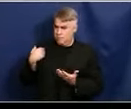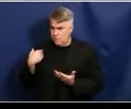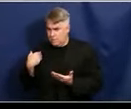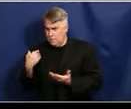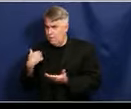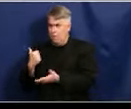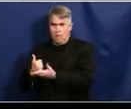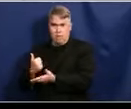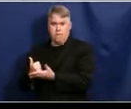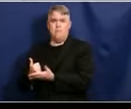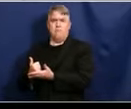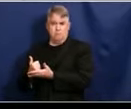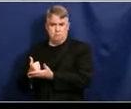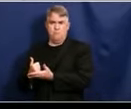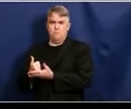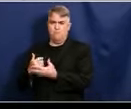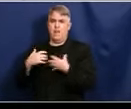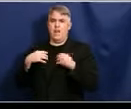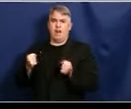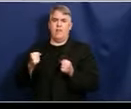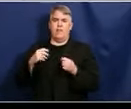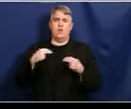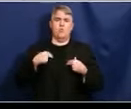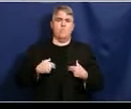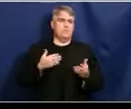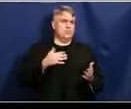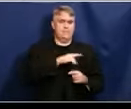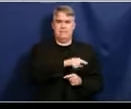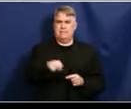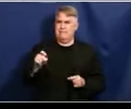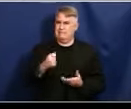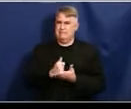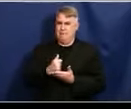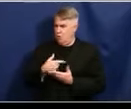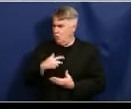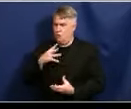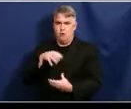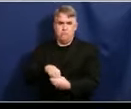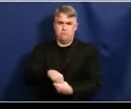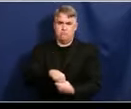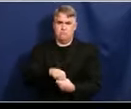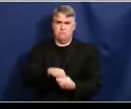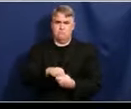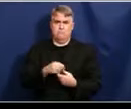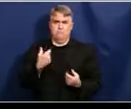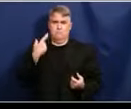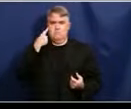with COVID testing. And a lot of this was predicated on our ability to be mobile. We're